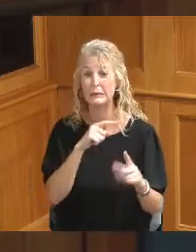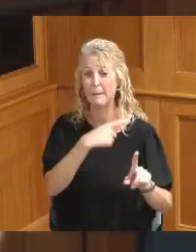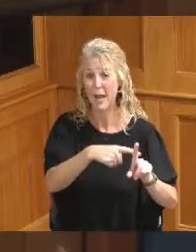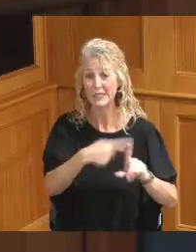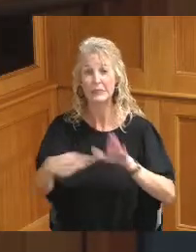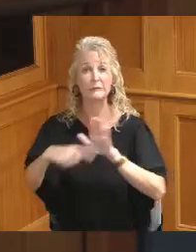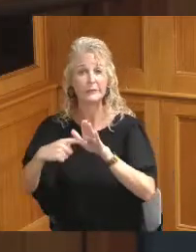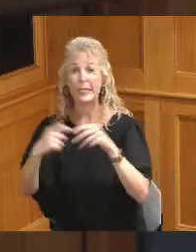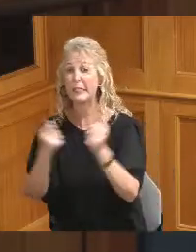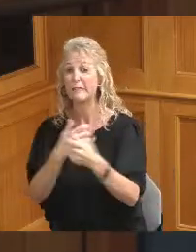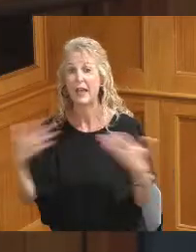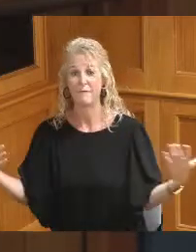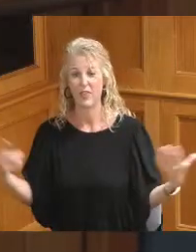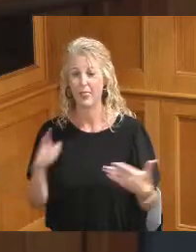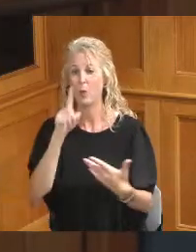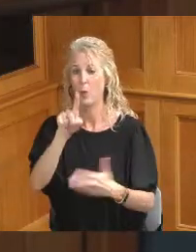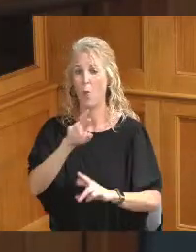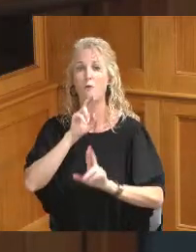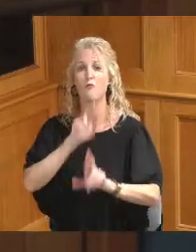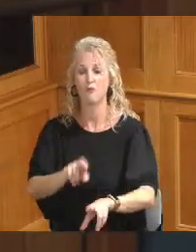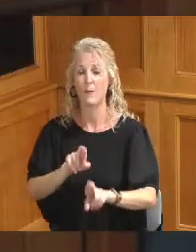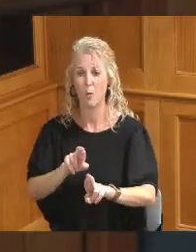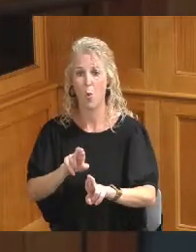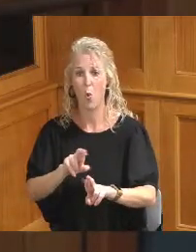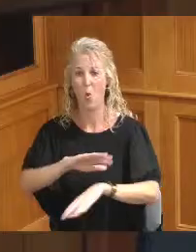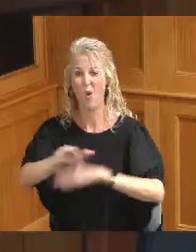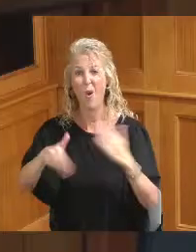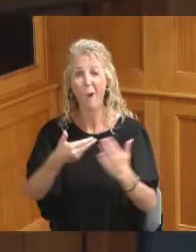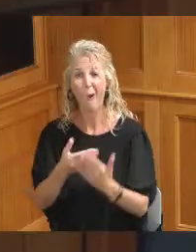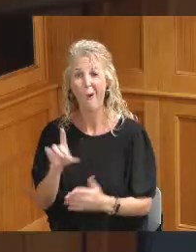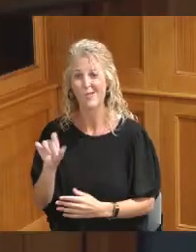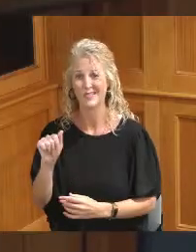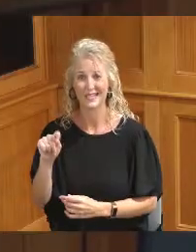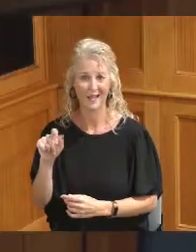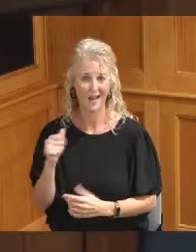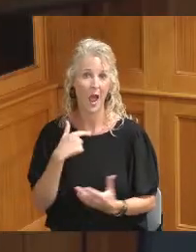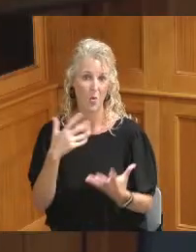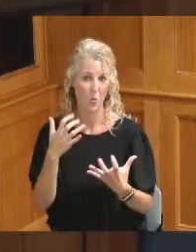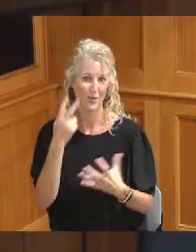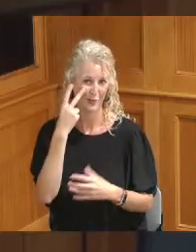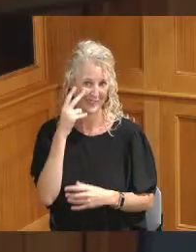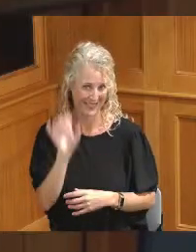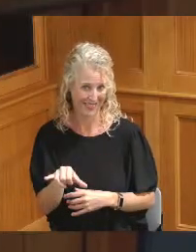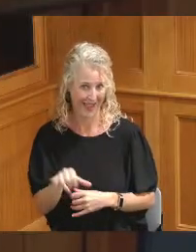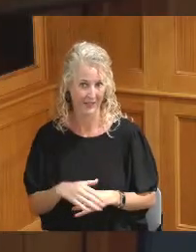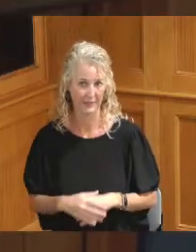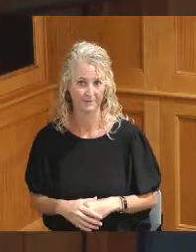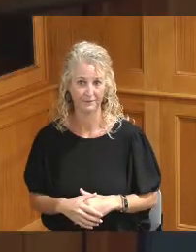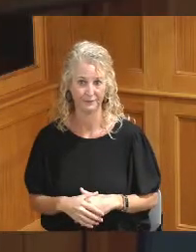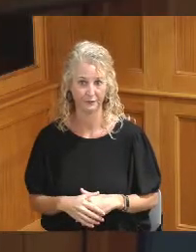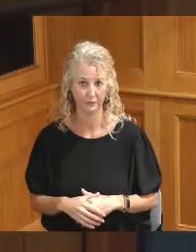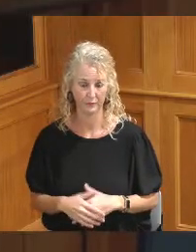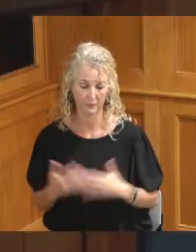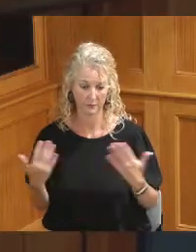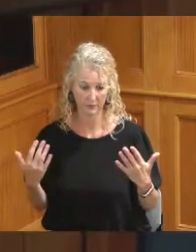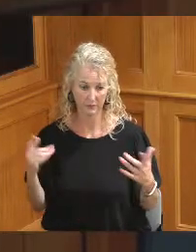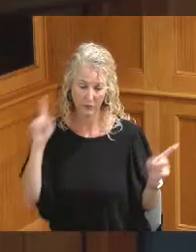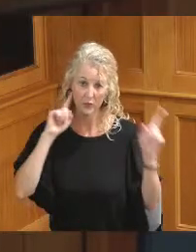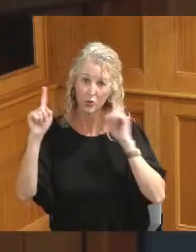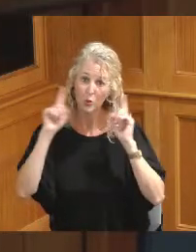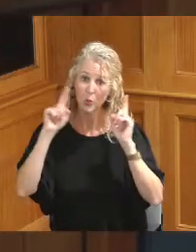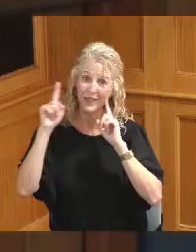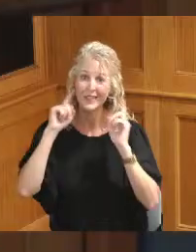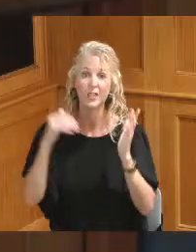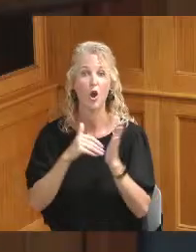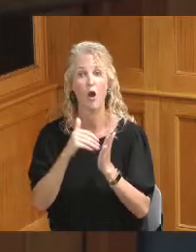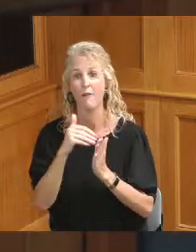but it's everybody under one Hamilton County. And so we hear about a lot of